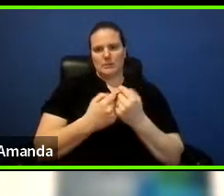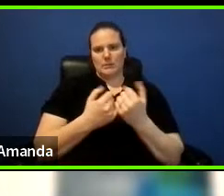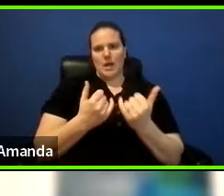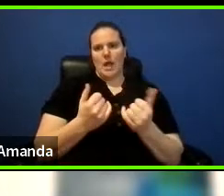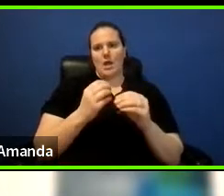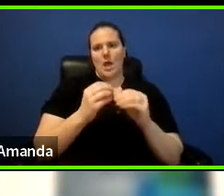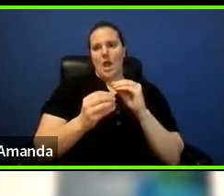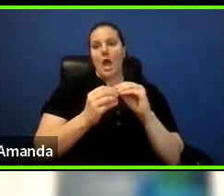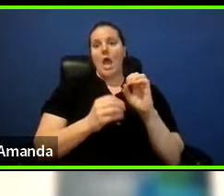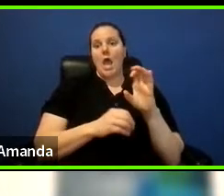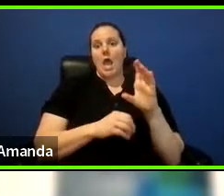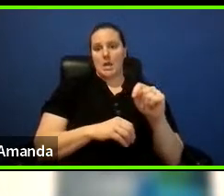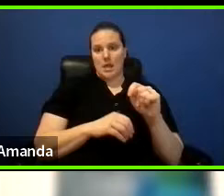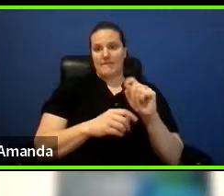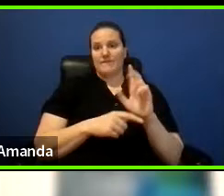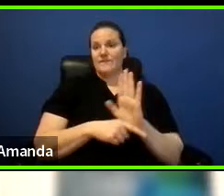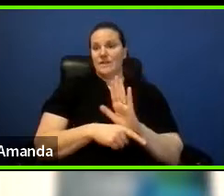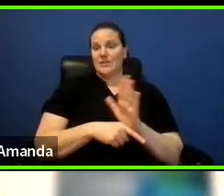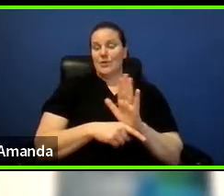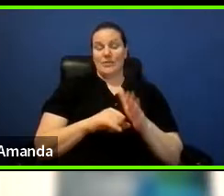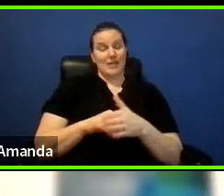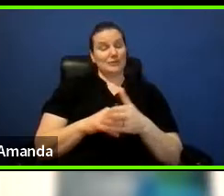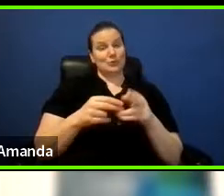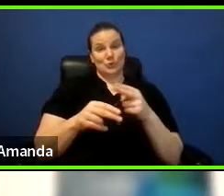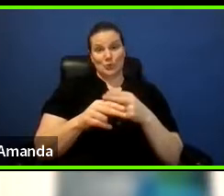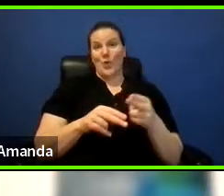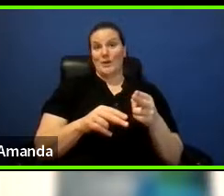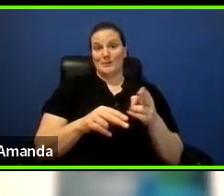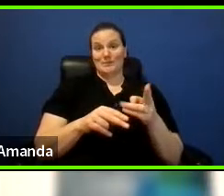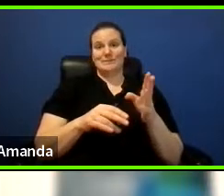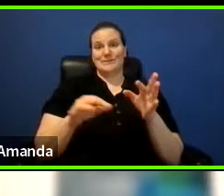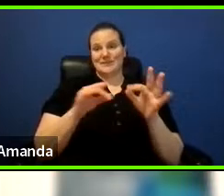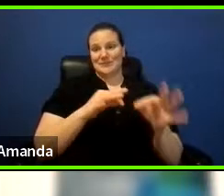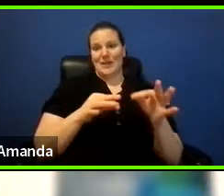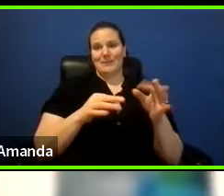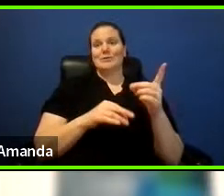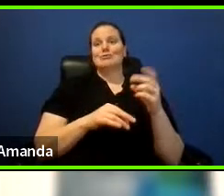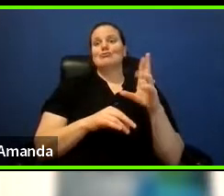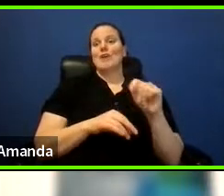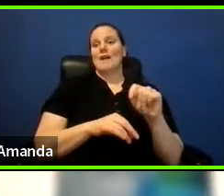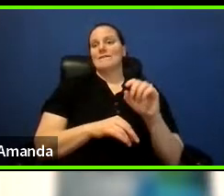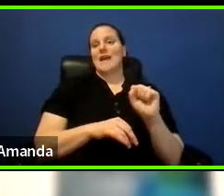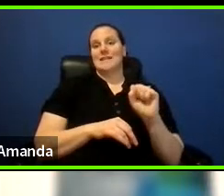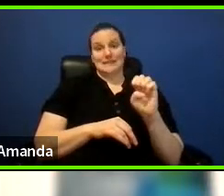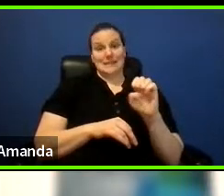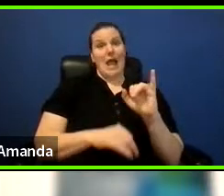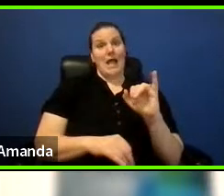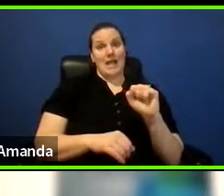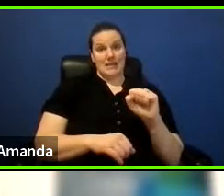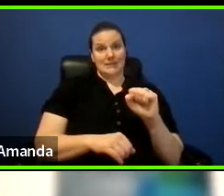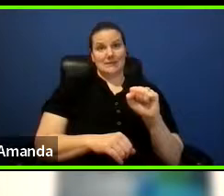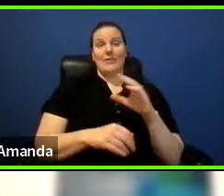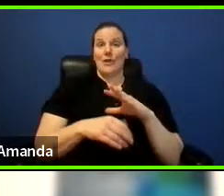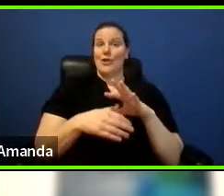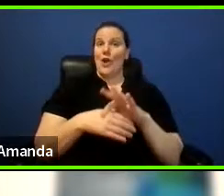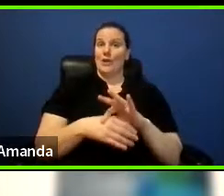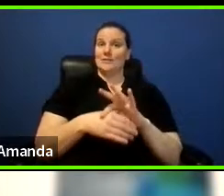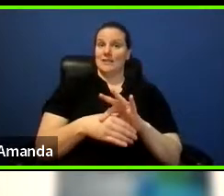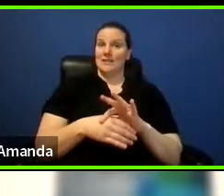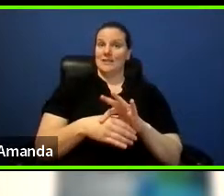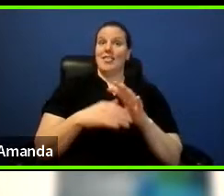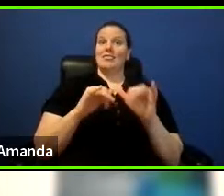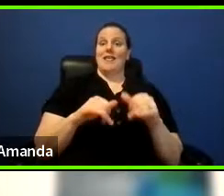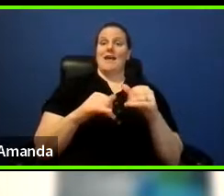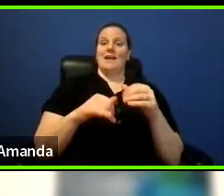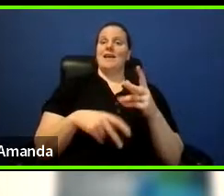right now. That's another short that actually describes what a draft SEIS is and the content and the types